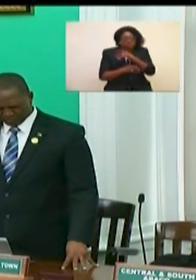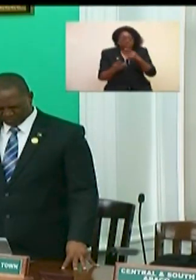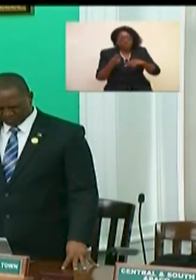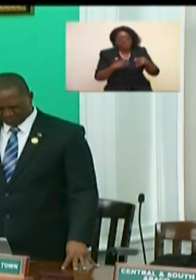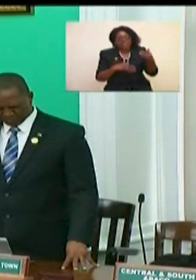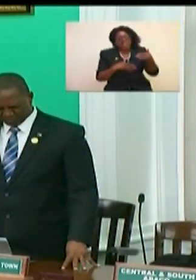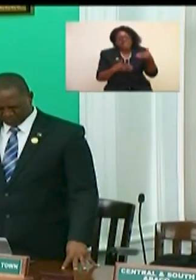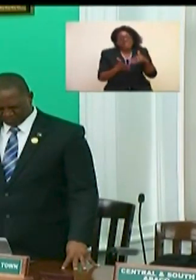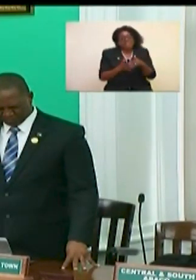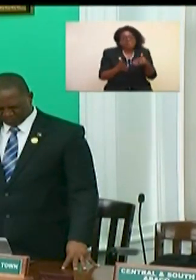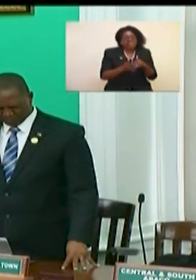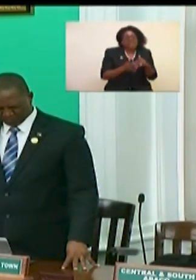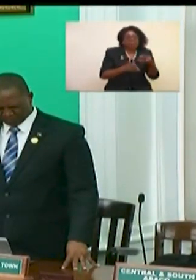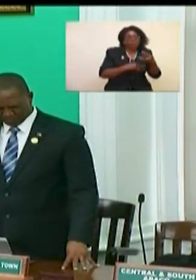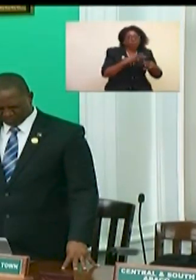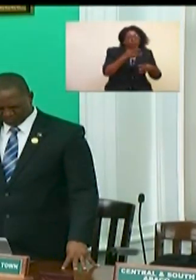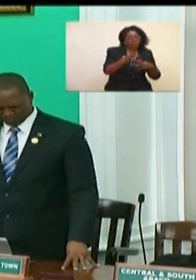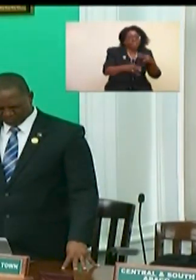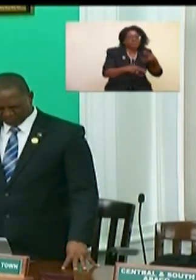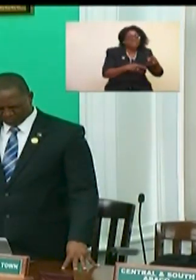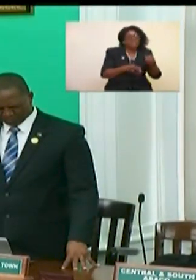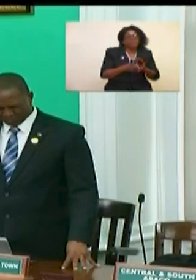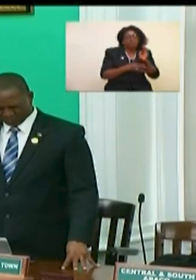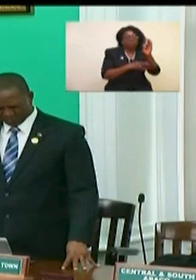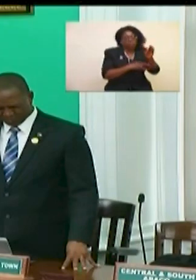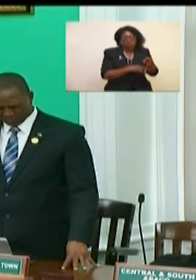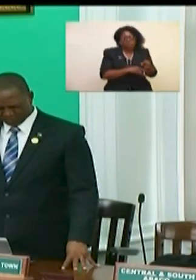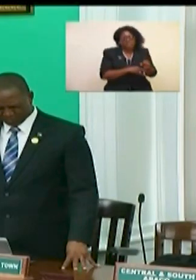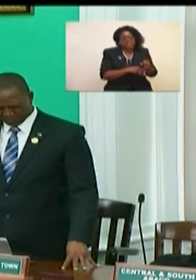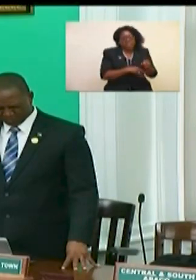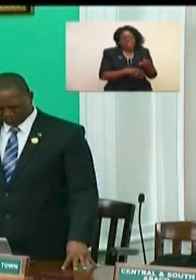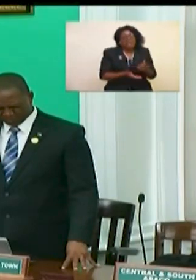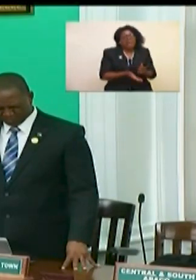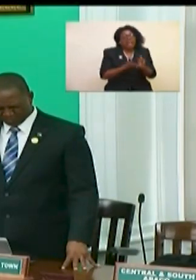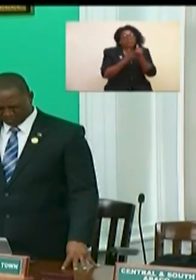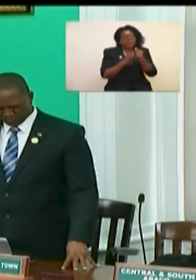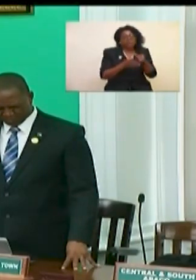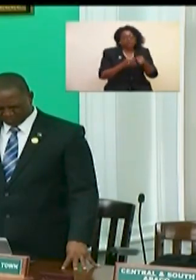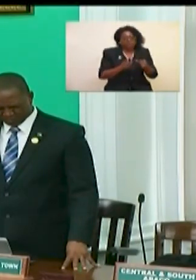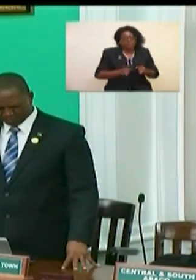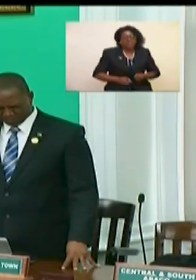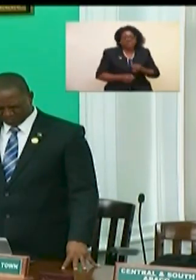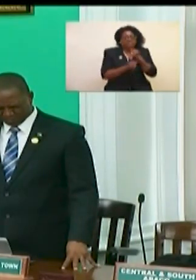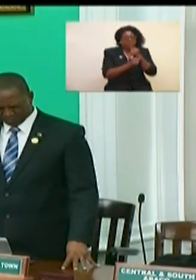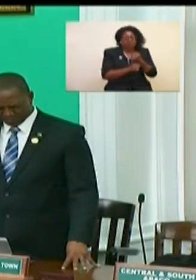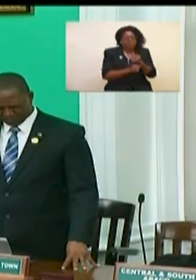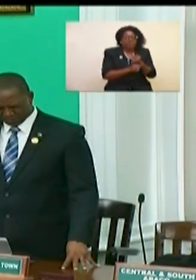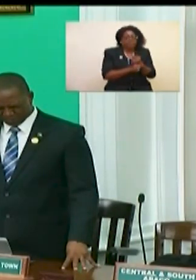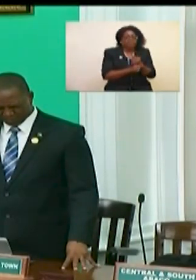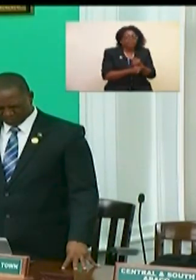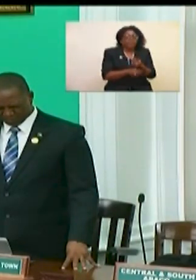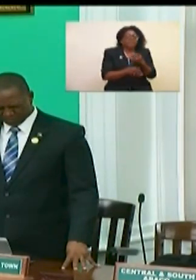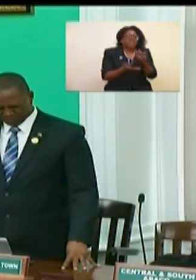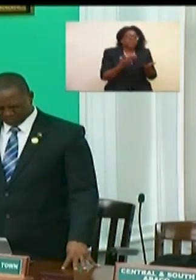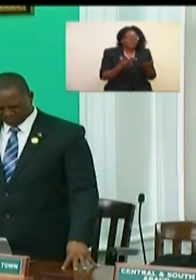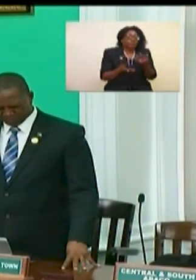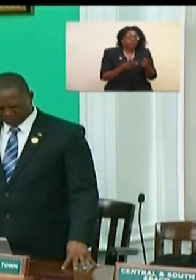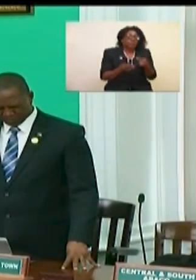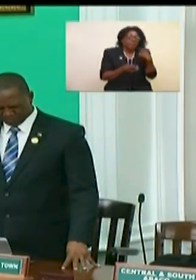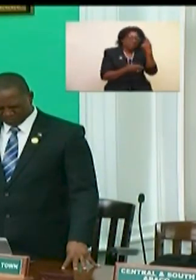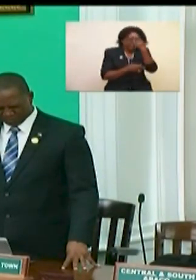our progress and our forward movement. Help us to remain firm in our convictions despite what we are